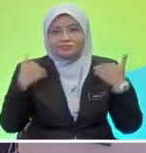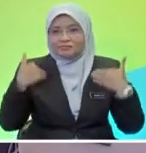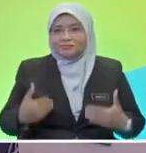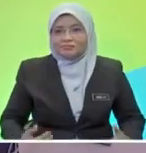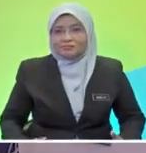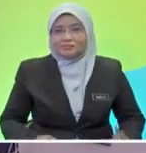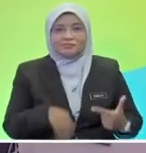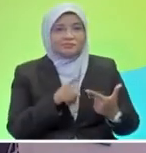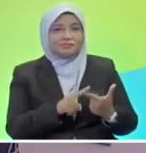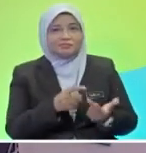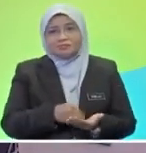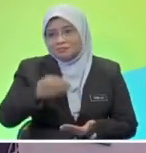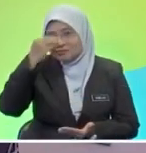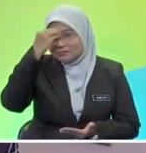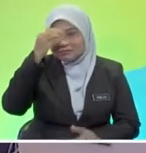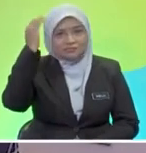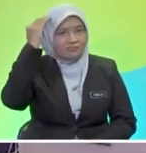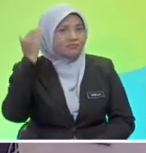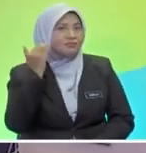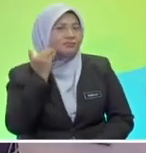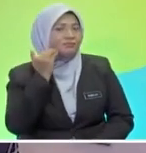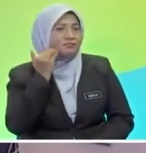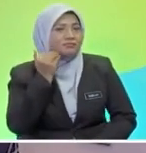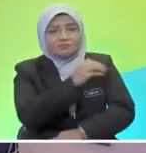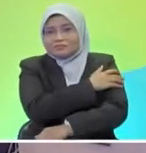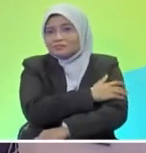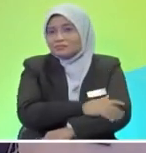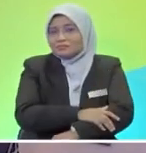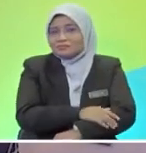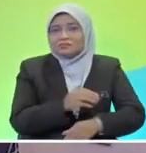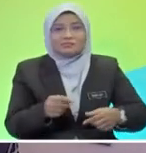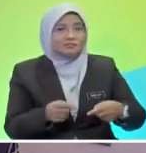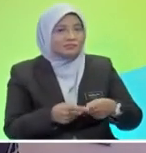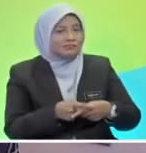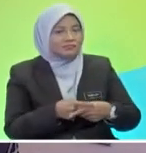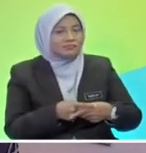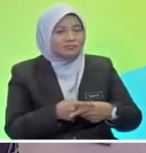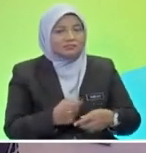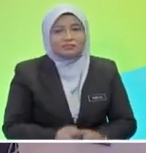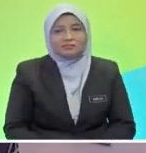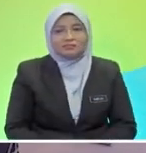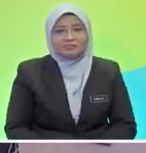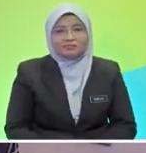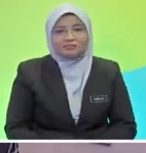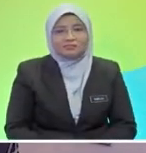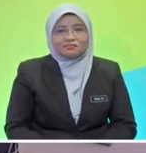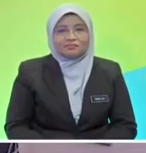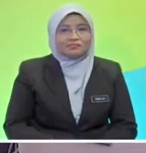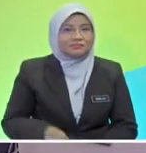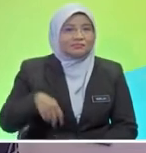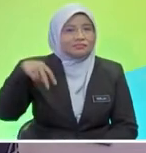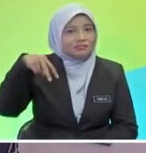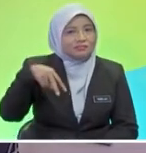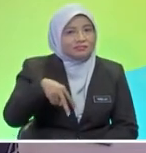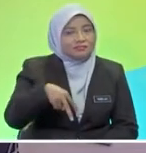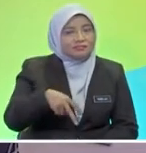head, we learn about the arms, we learn about the fingers, hand, feet, toes,